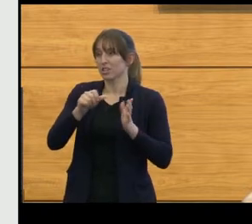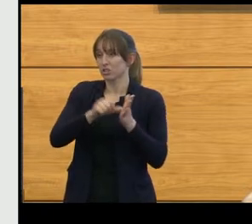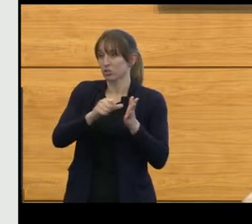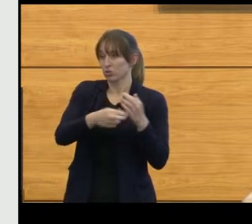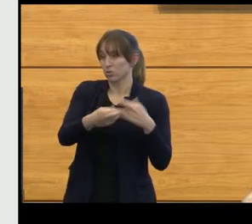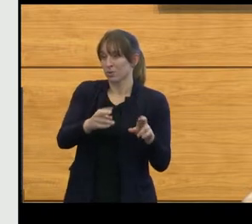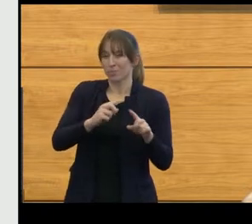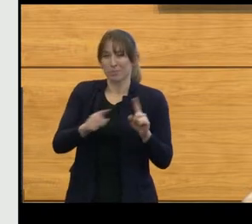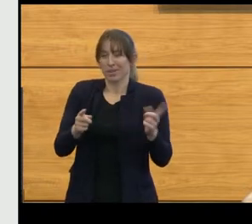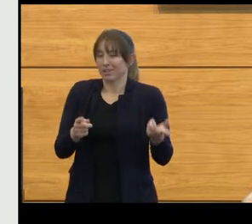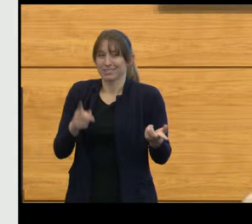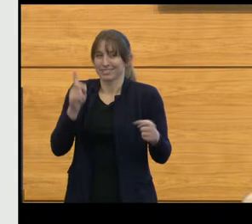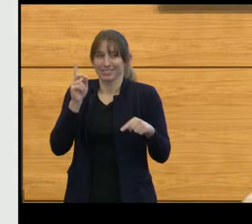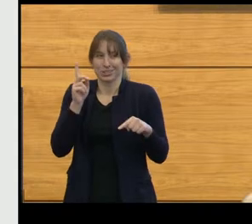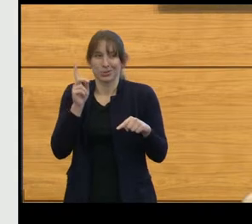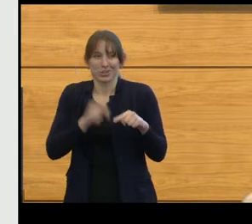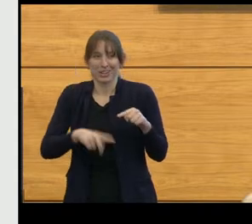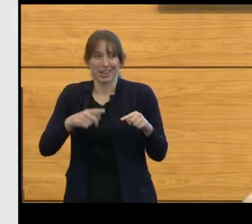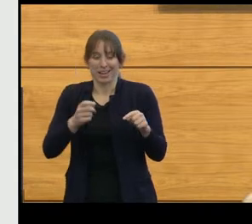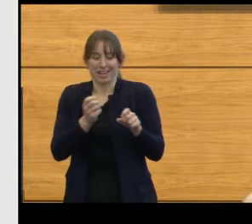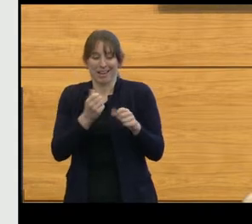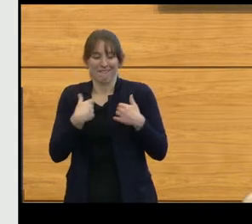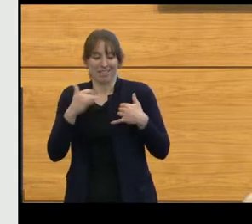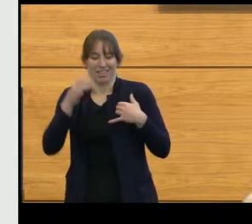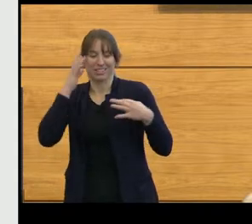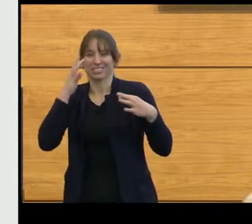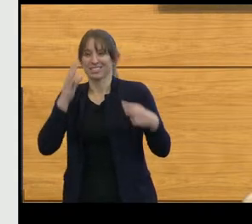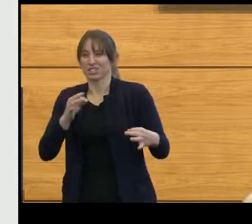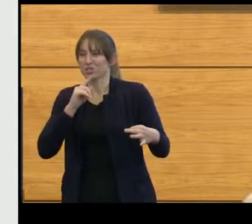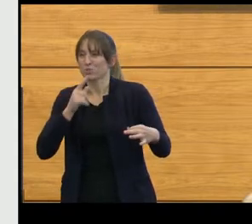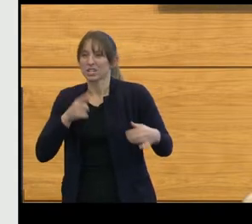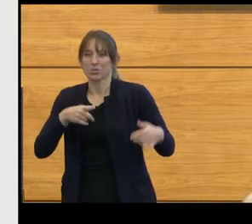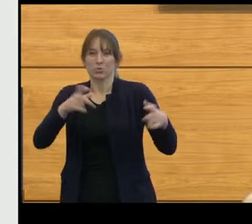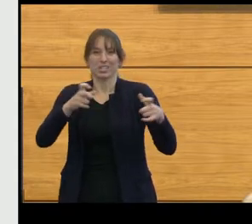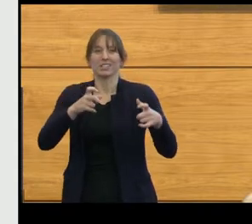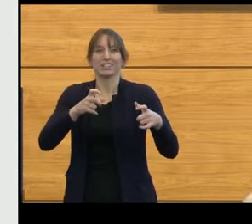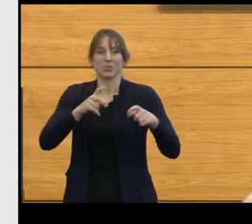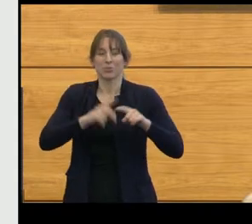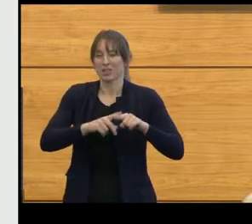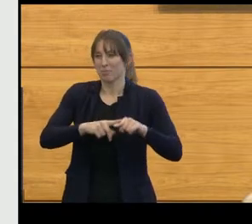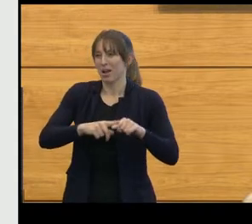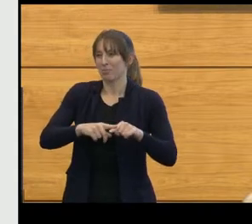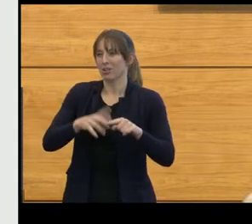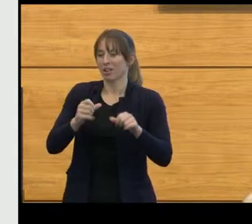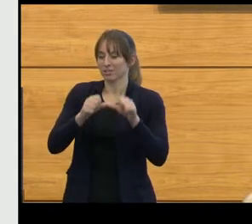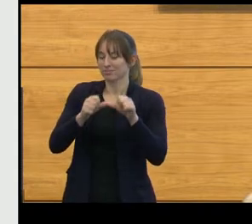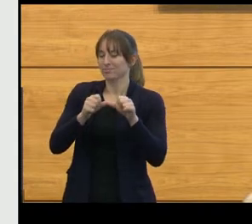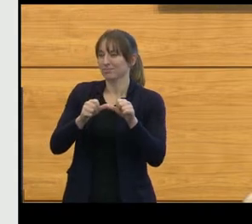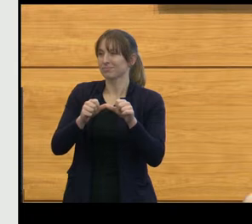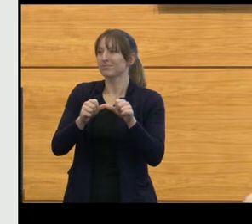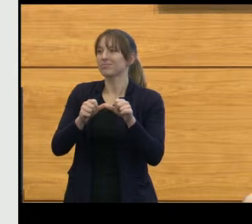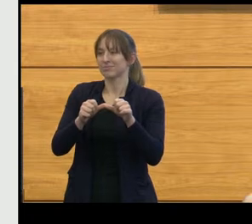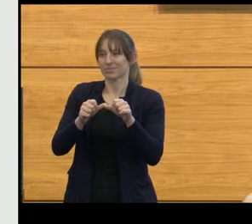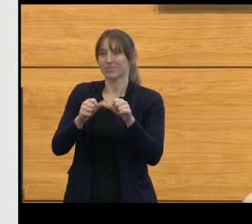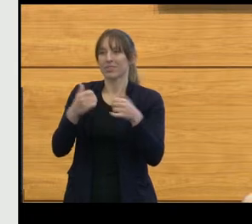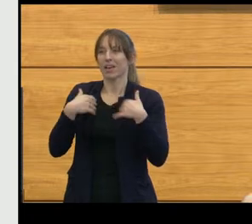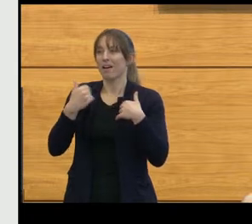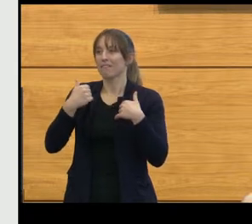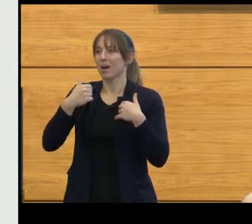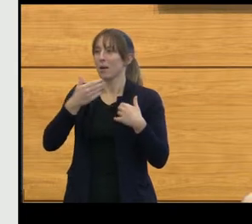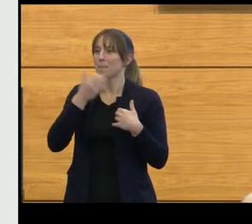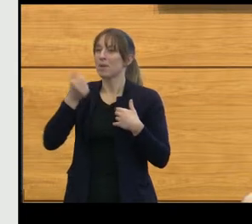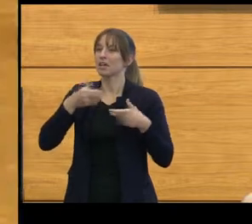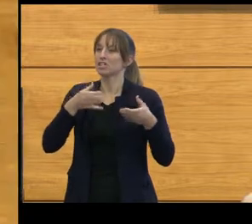way to make that assessment quickly, reliably, and consistently to give us a better chance of resecting tumors.